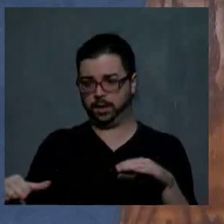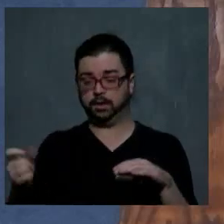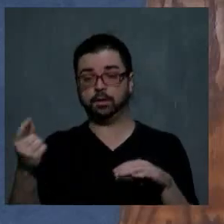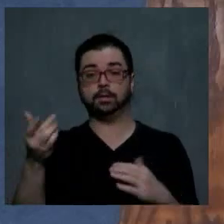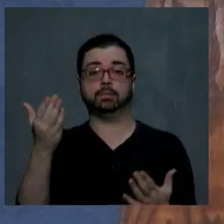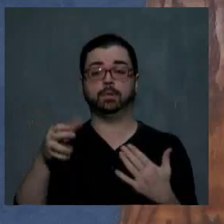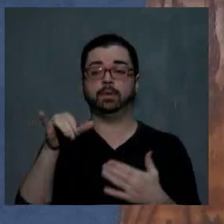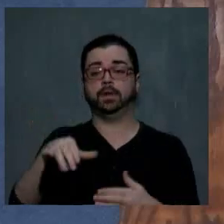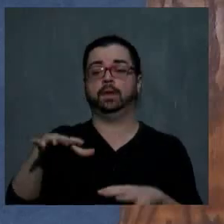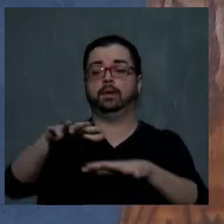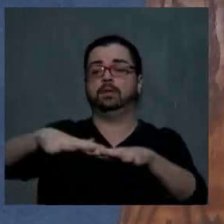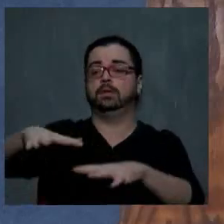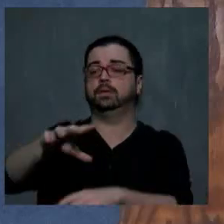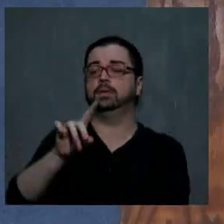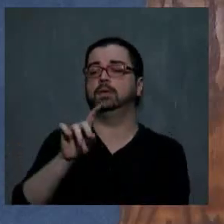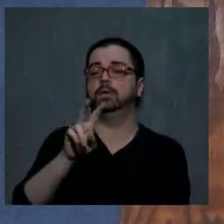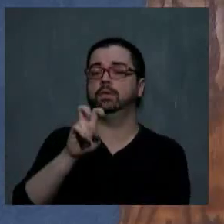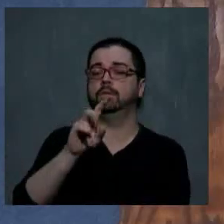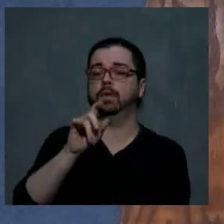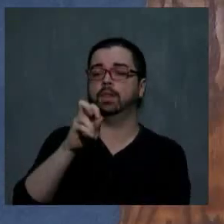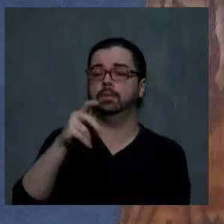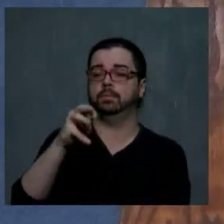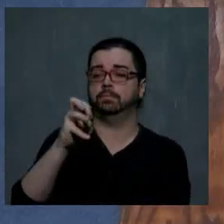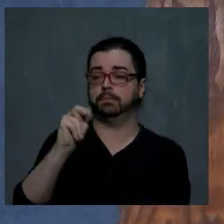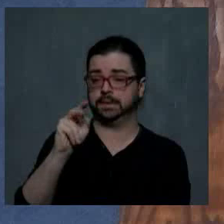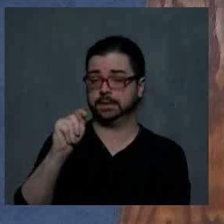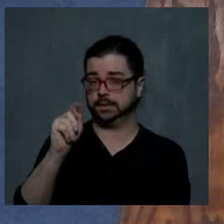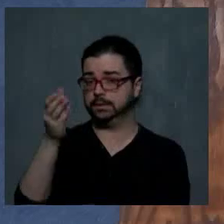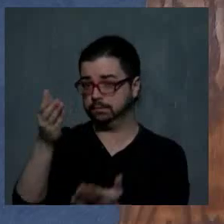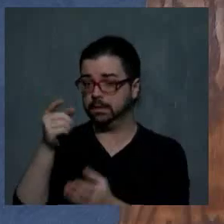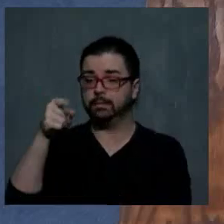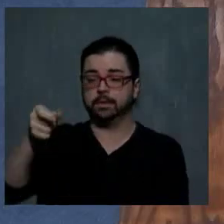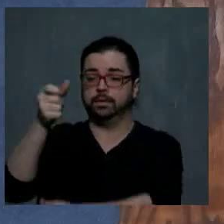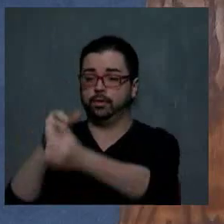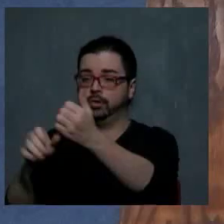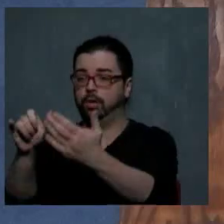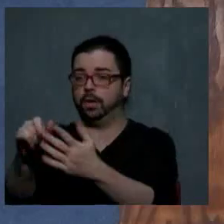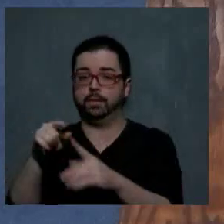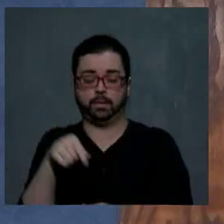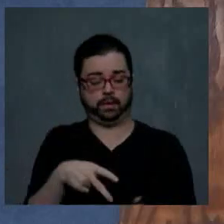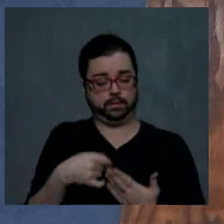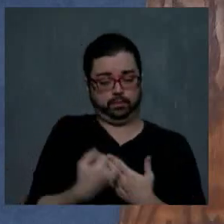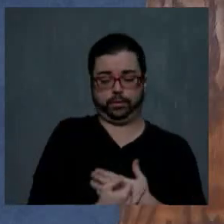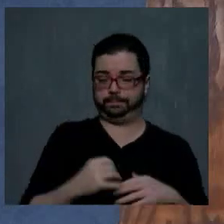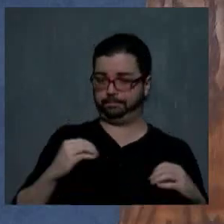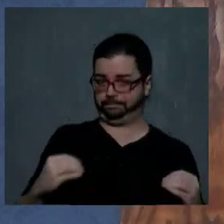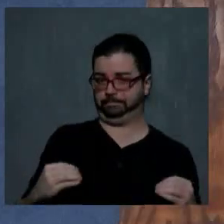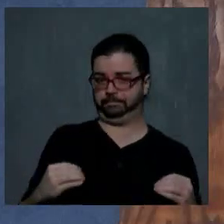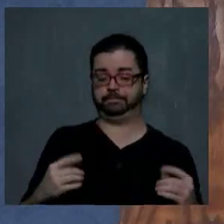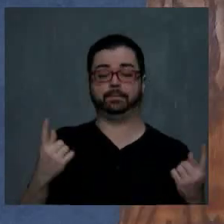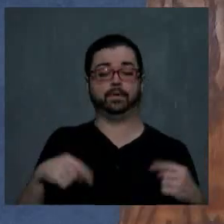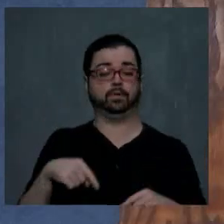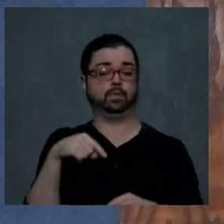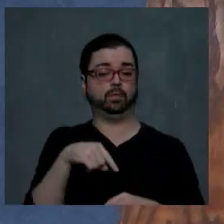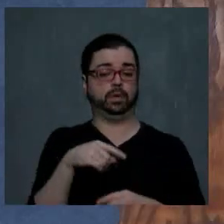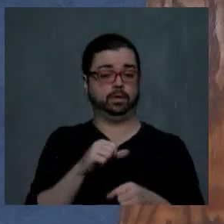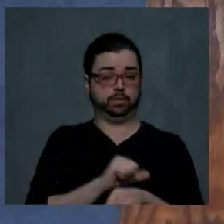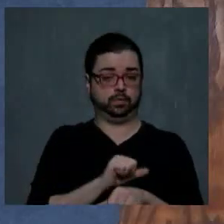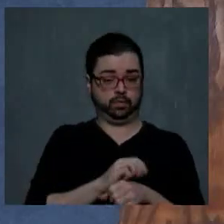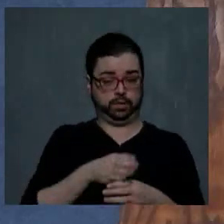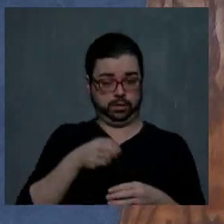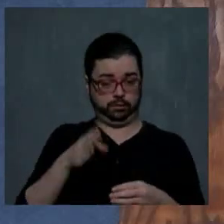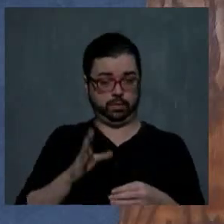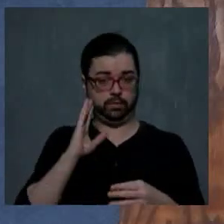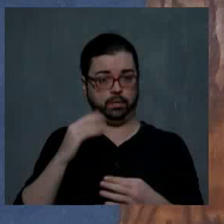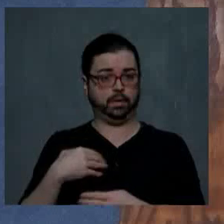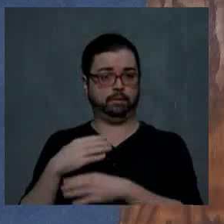is. When the work is complete, this area will be screened by the buffers, which Mike described, on all